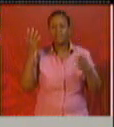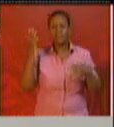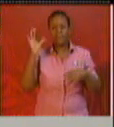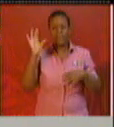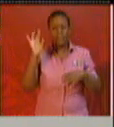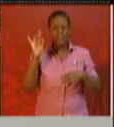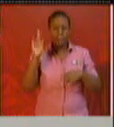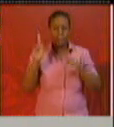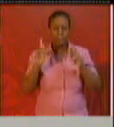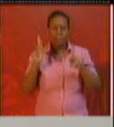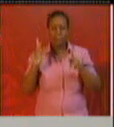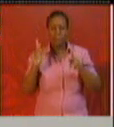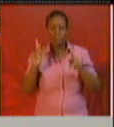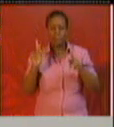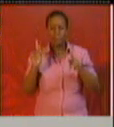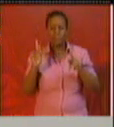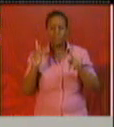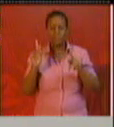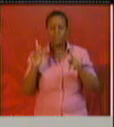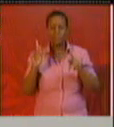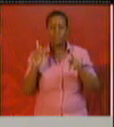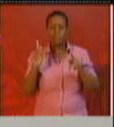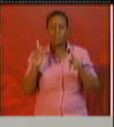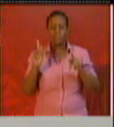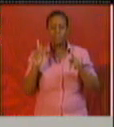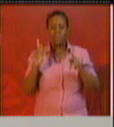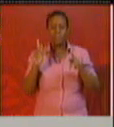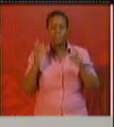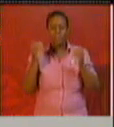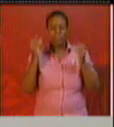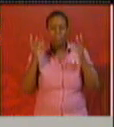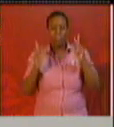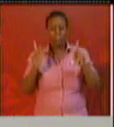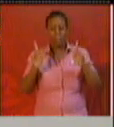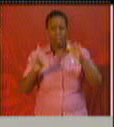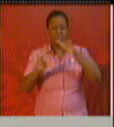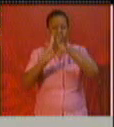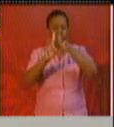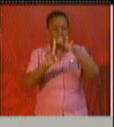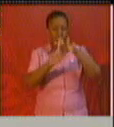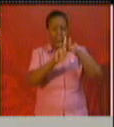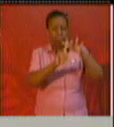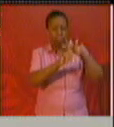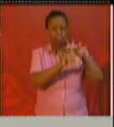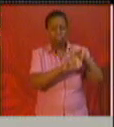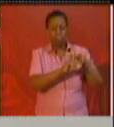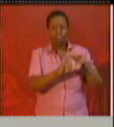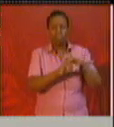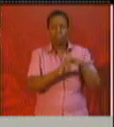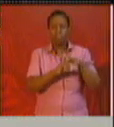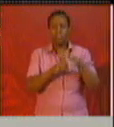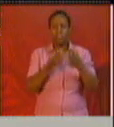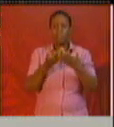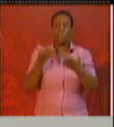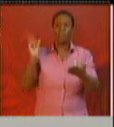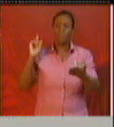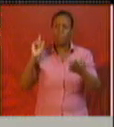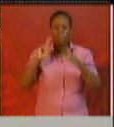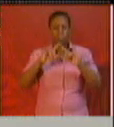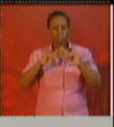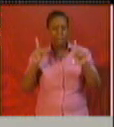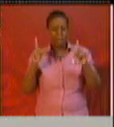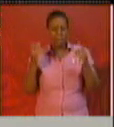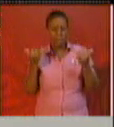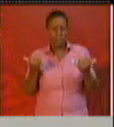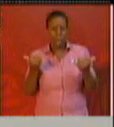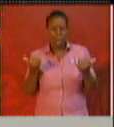fact you'd have seen larger numbers popping up over that 2 week period. We also had very small numbers, a couple of zeros in there. And as